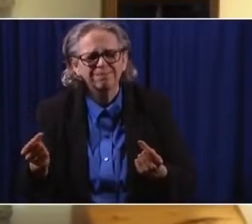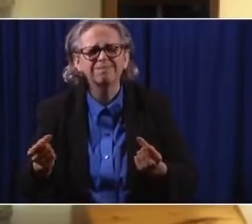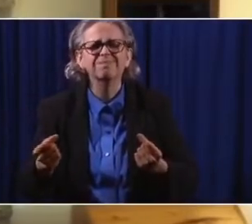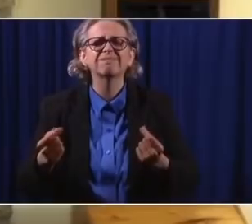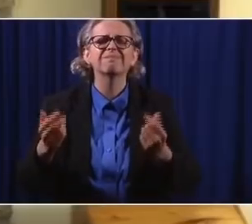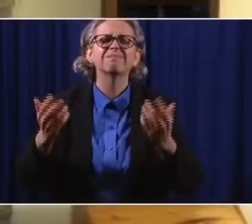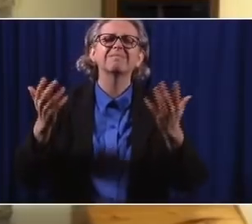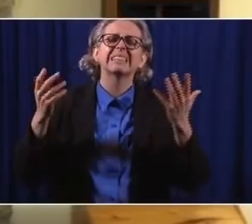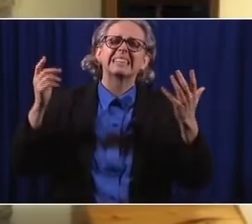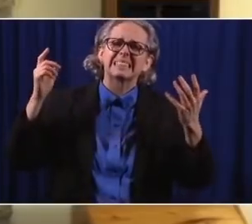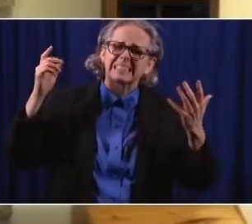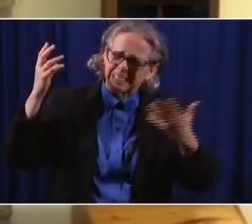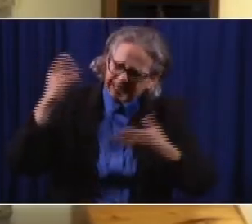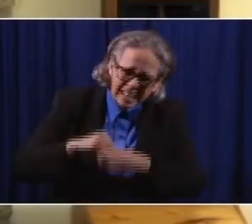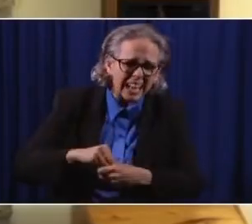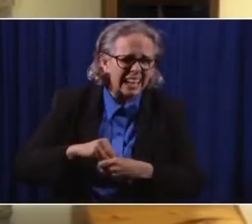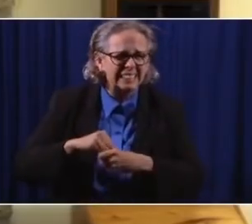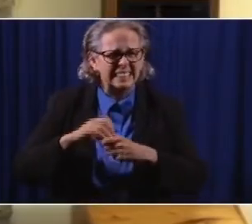battle.